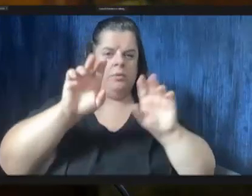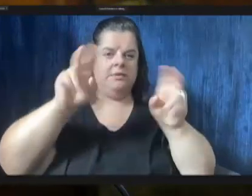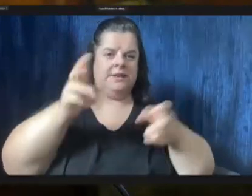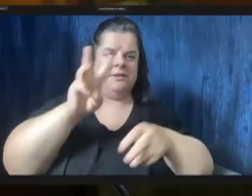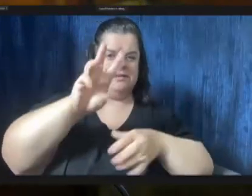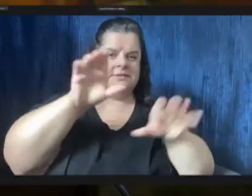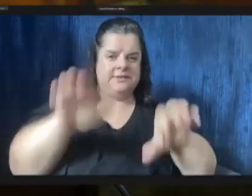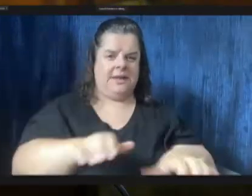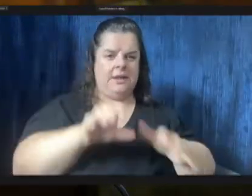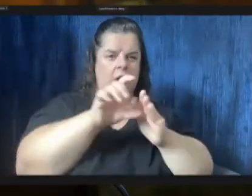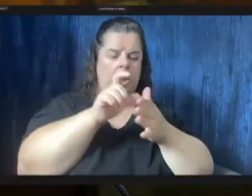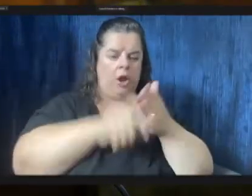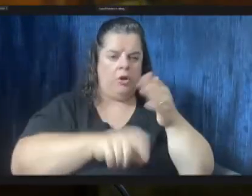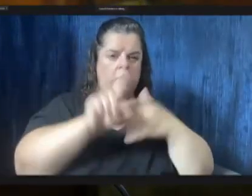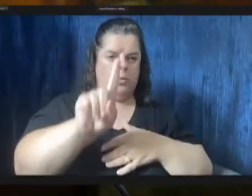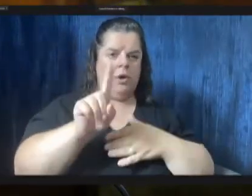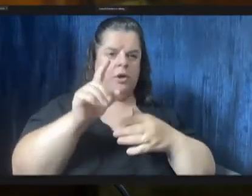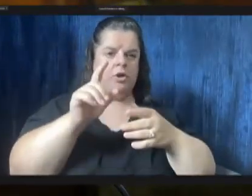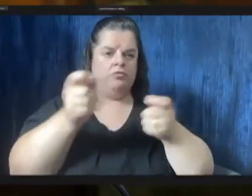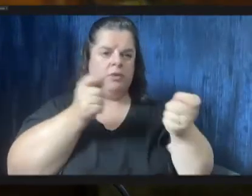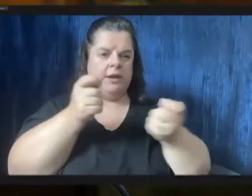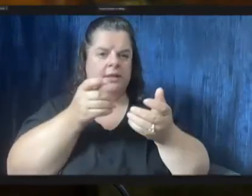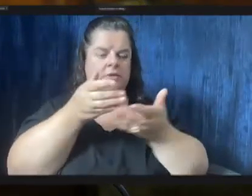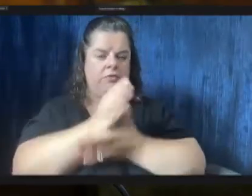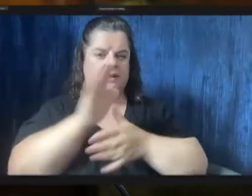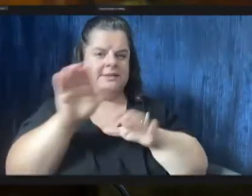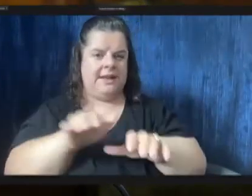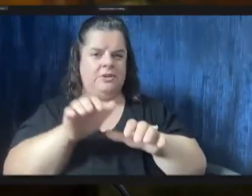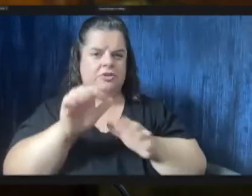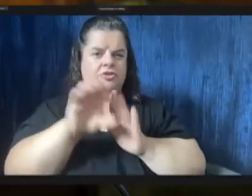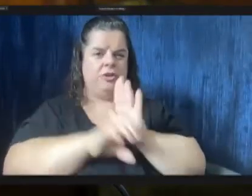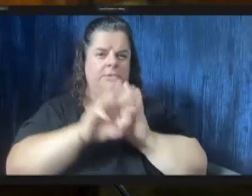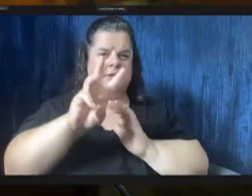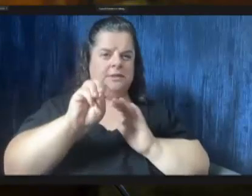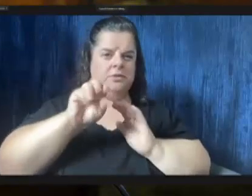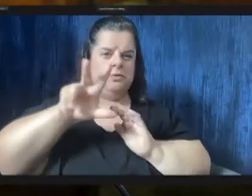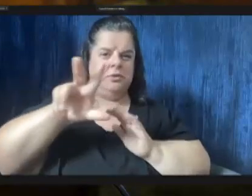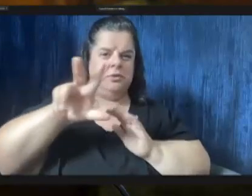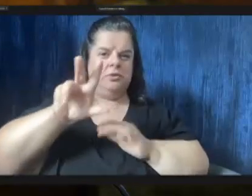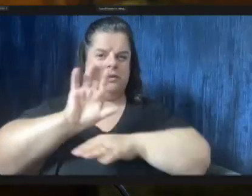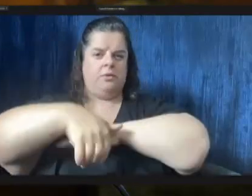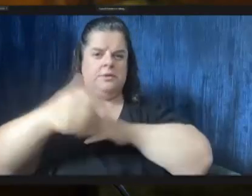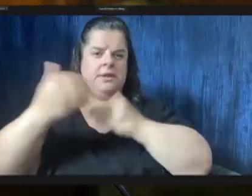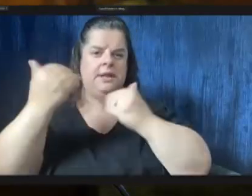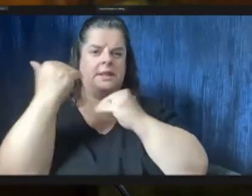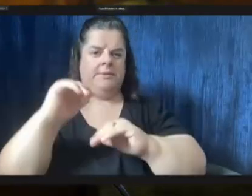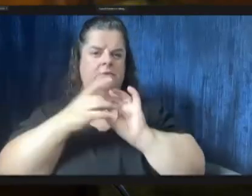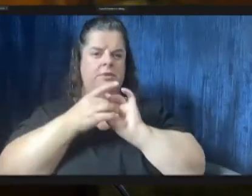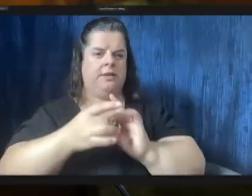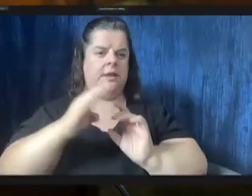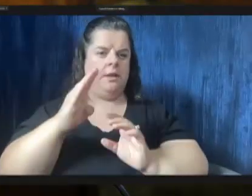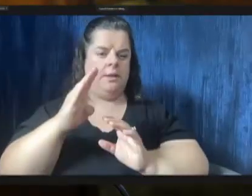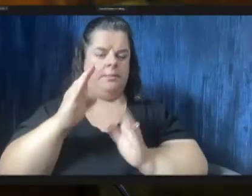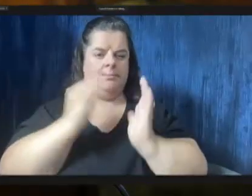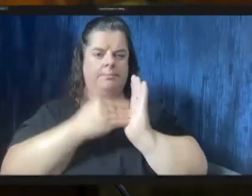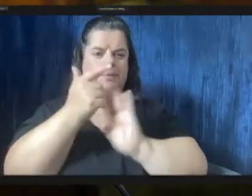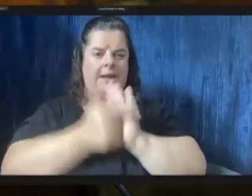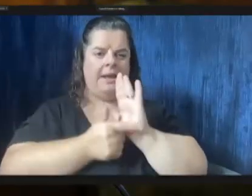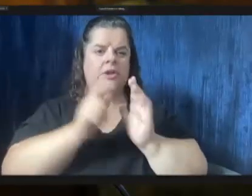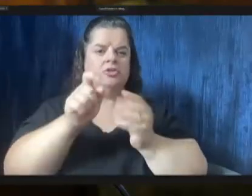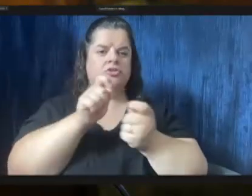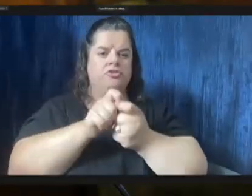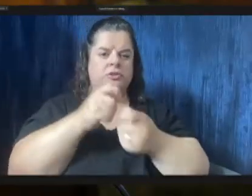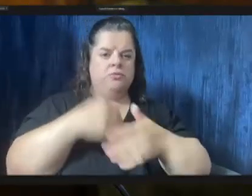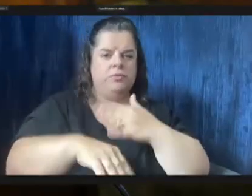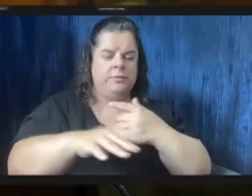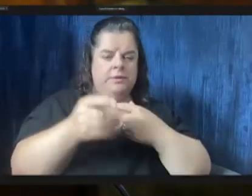Article 1, Regulated Rights and Actions, Chapter 603, Enforcement Limitations regarding bans of certain reproductive health care